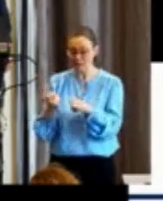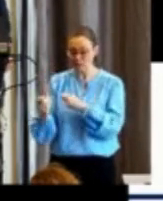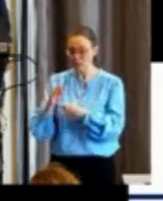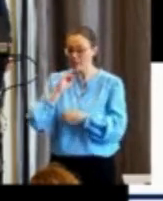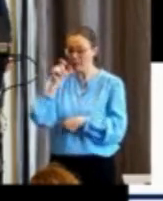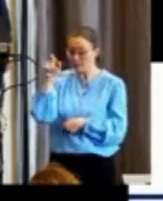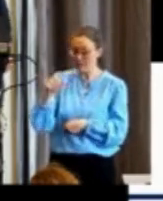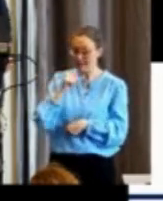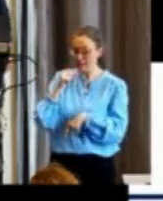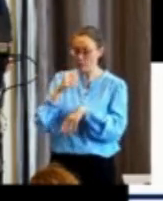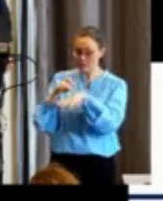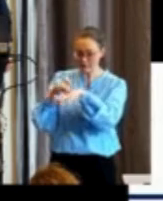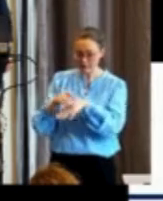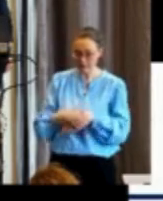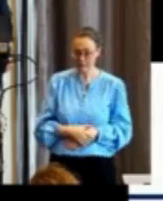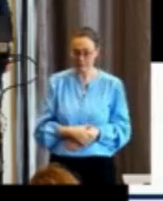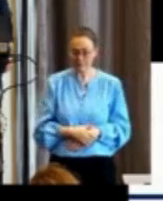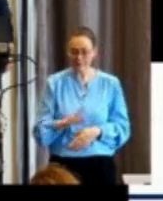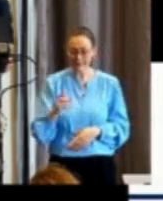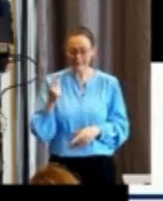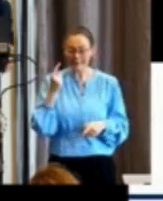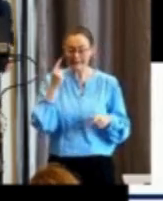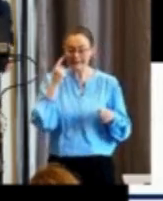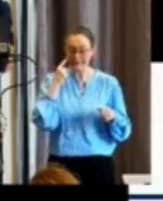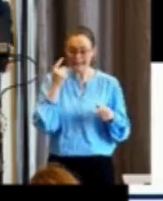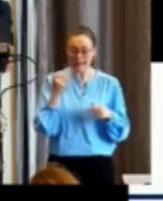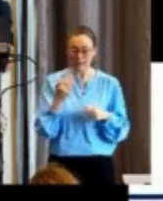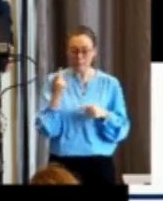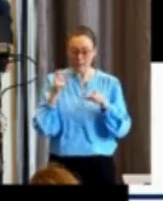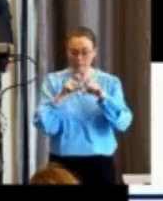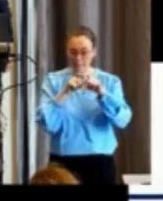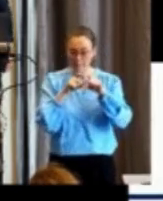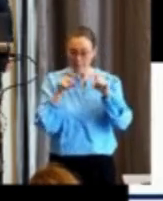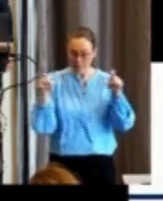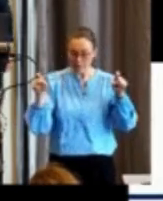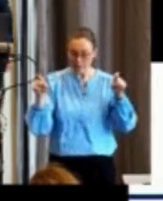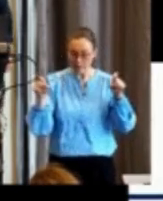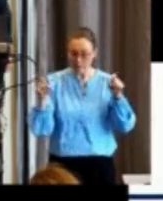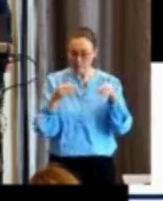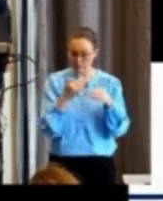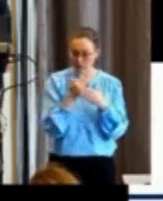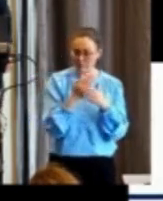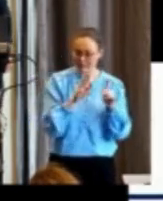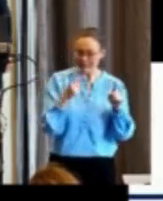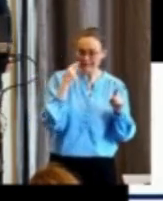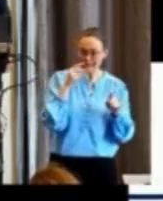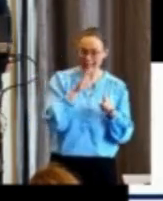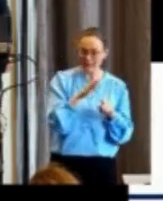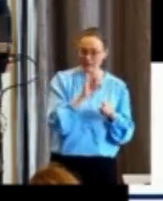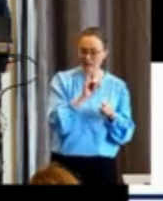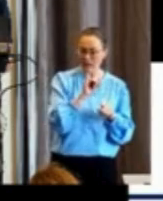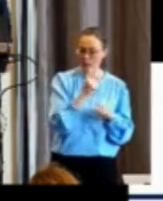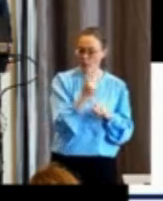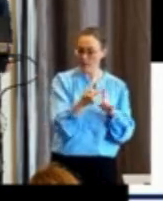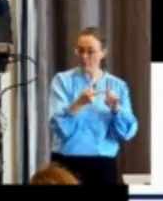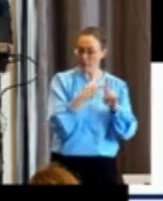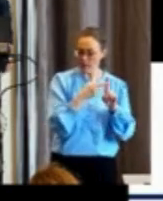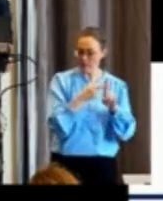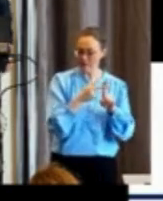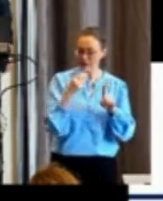disease. And you can see that there is a particular bar that's very common in our LGI1 positive. So